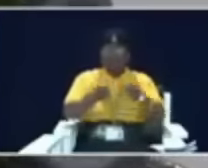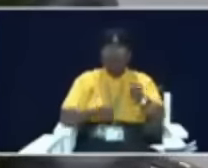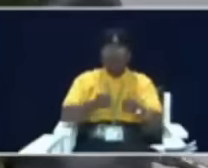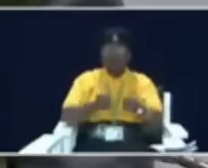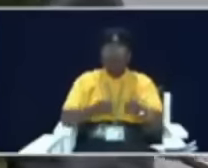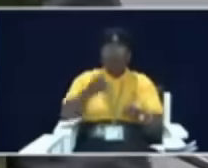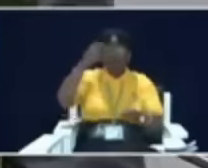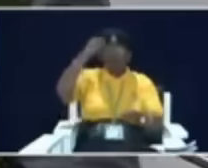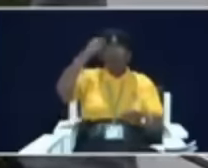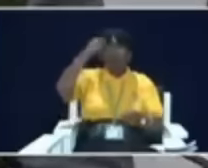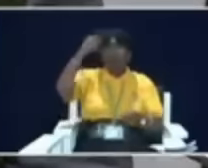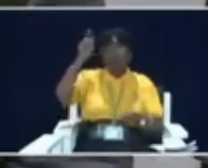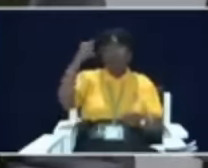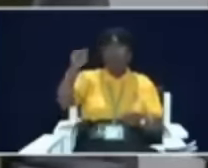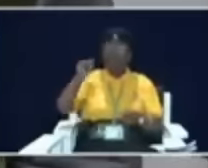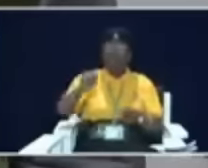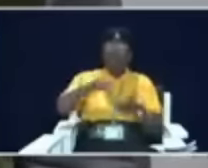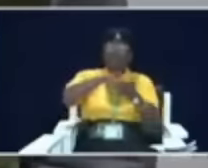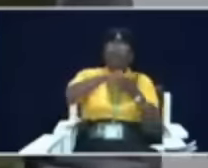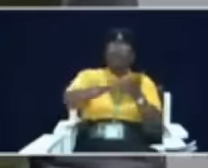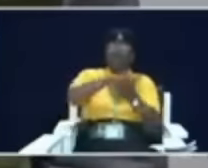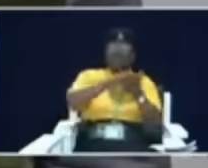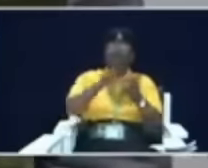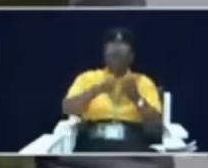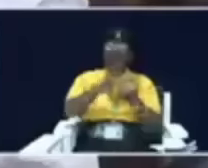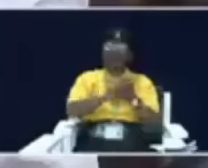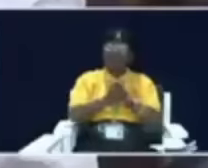for the weak to become suddenly strong.